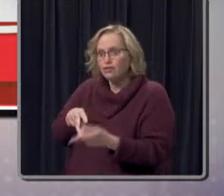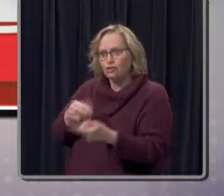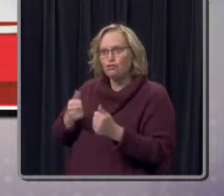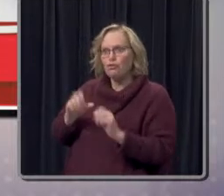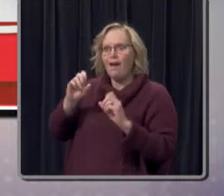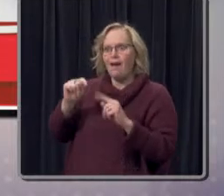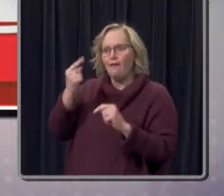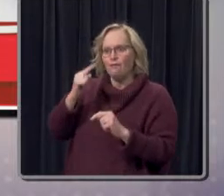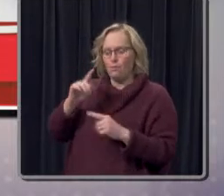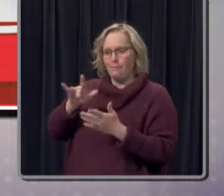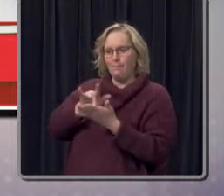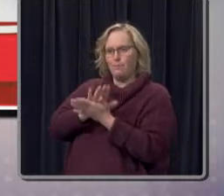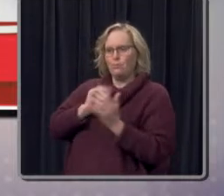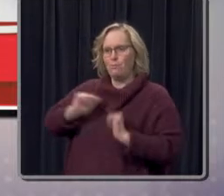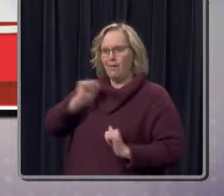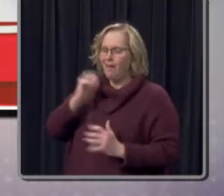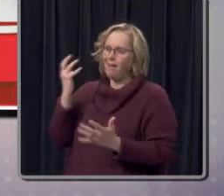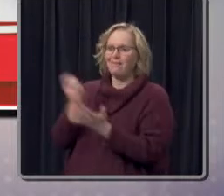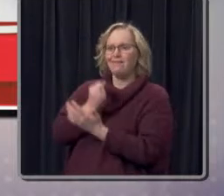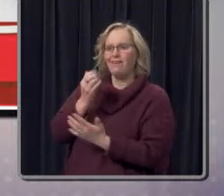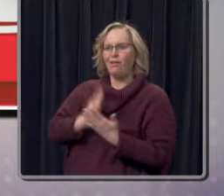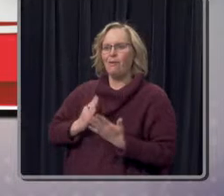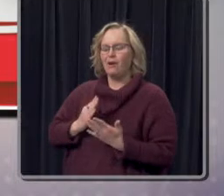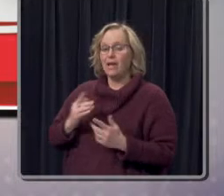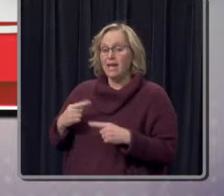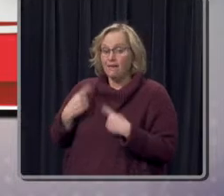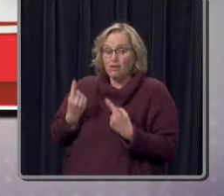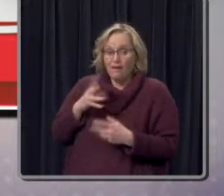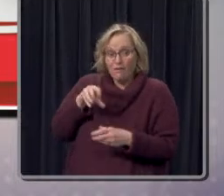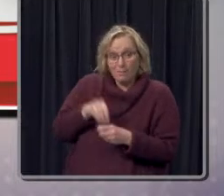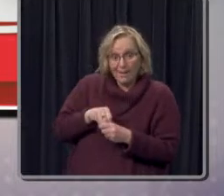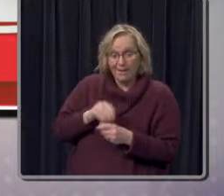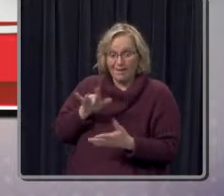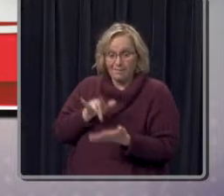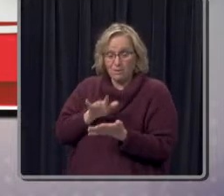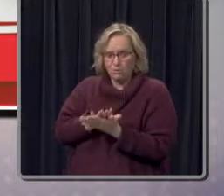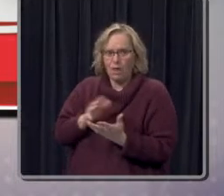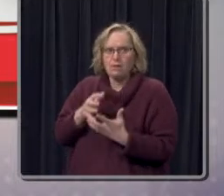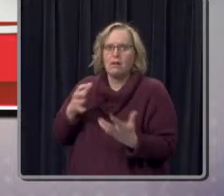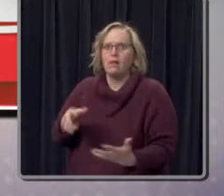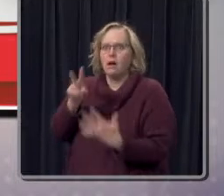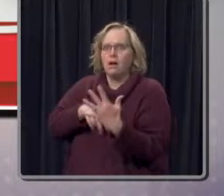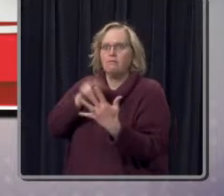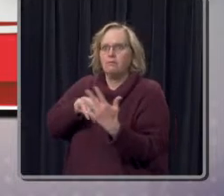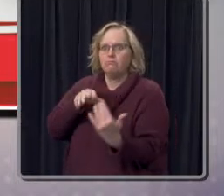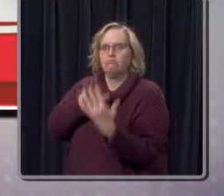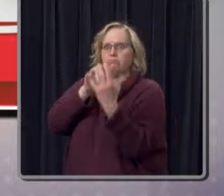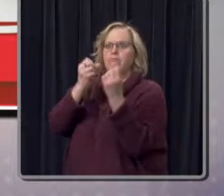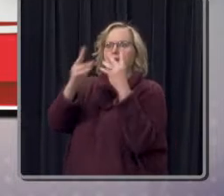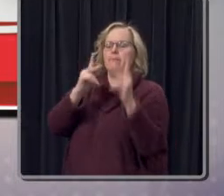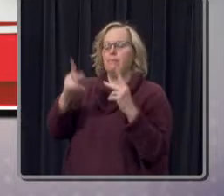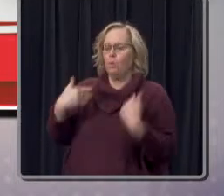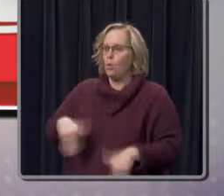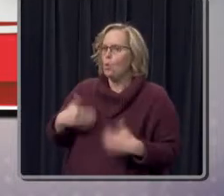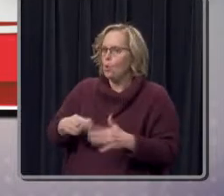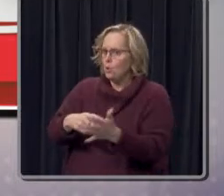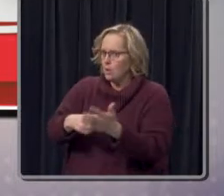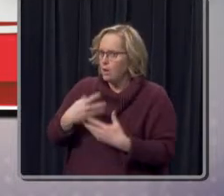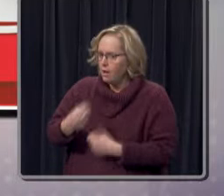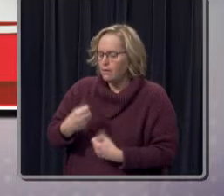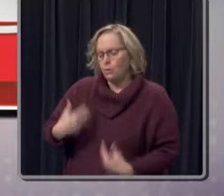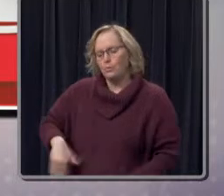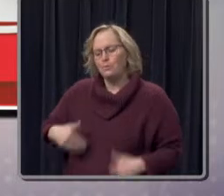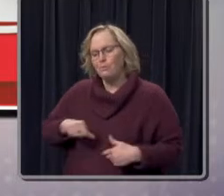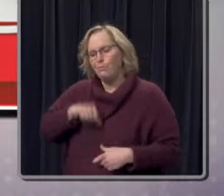part. And if you've ever been in a middle school play, you know that's a lot of reading in front of a lot of people. It takes a lot of confidence. I'm very, very proud of that young